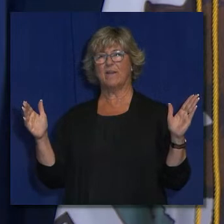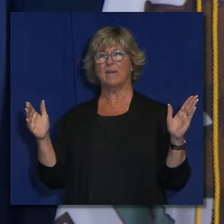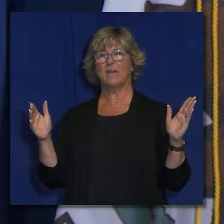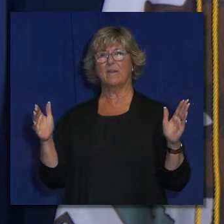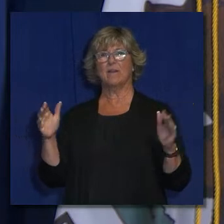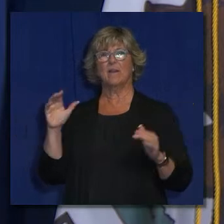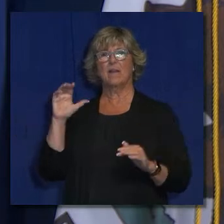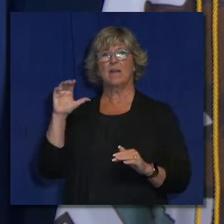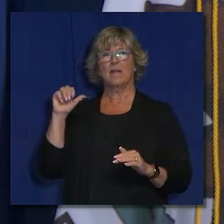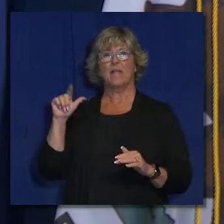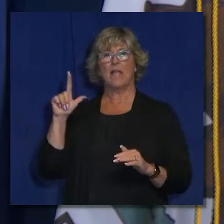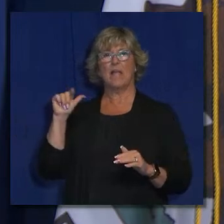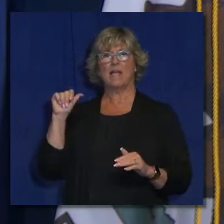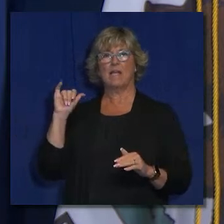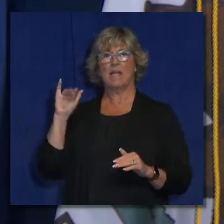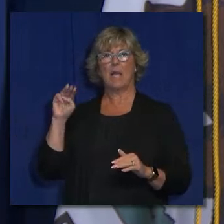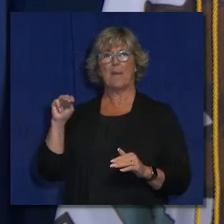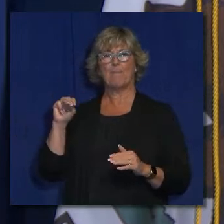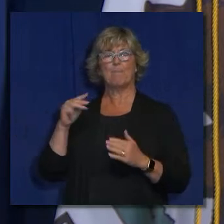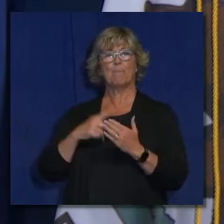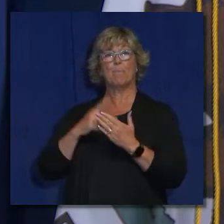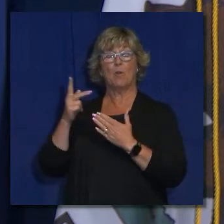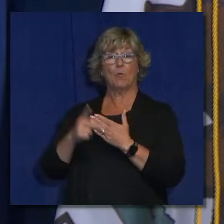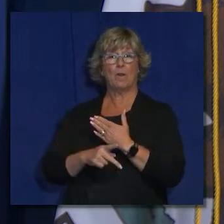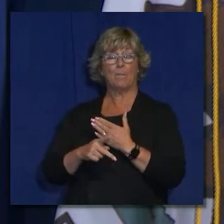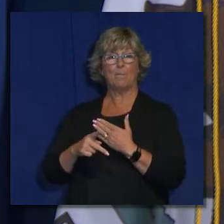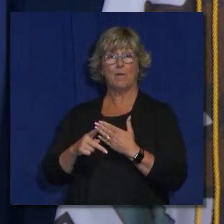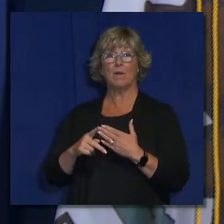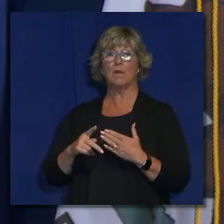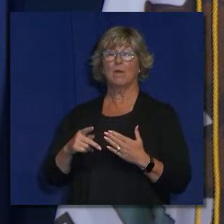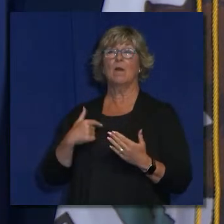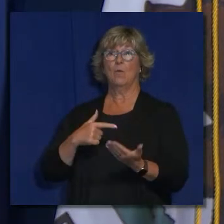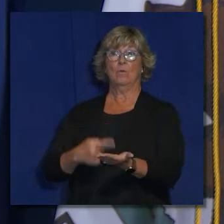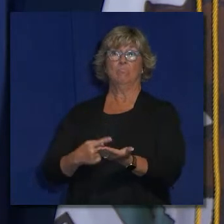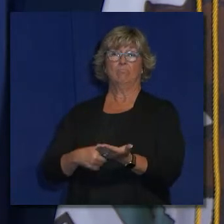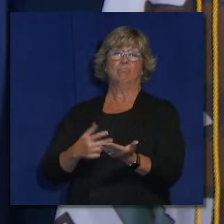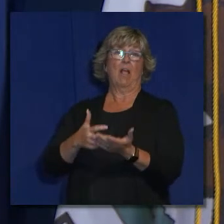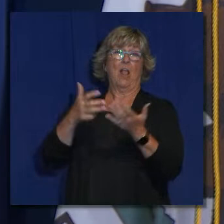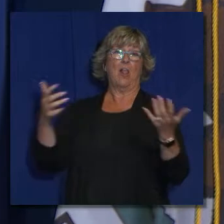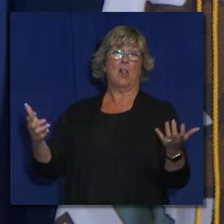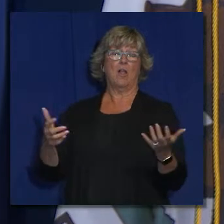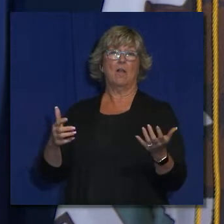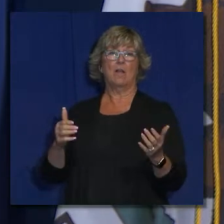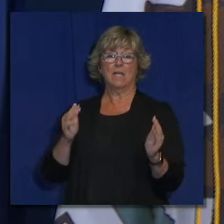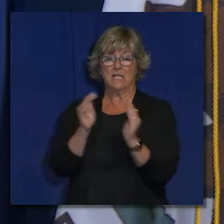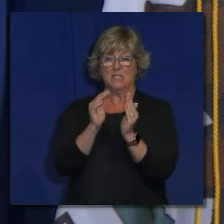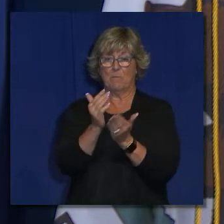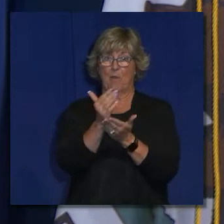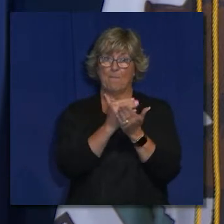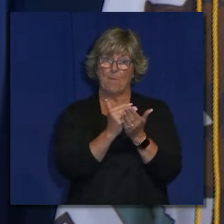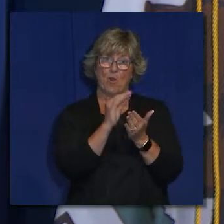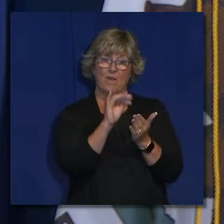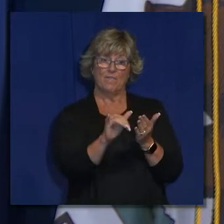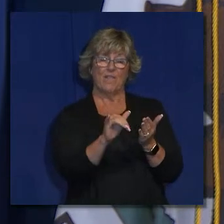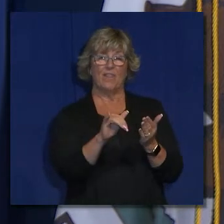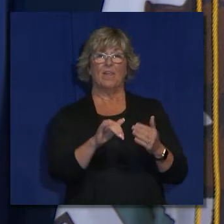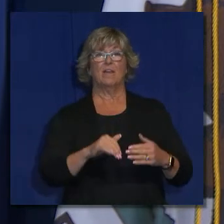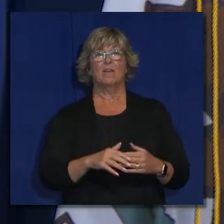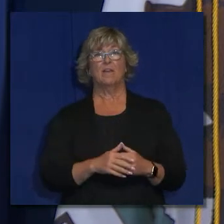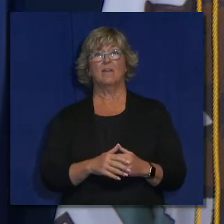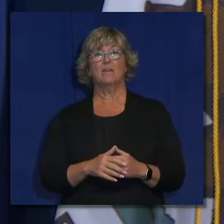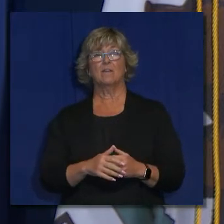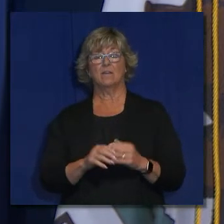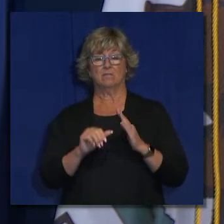the CalAIM program is. We really talk a lot about a small portion of it, which is